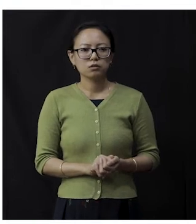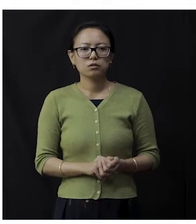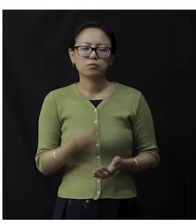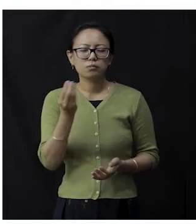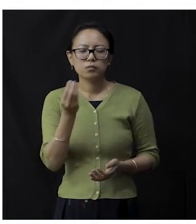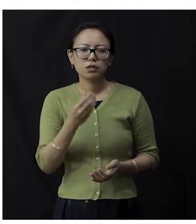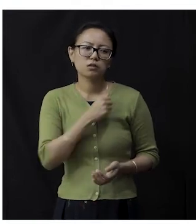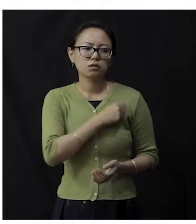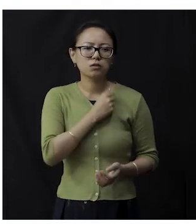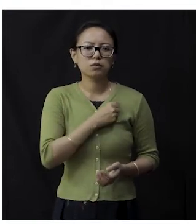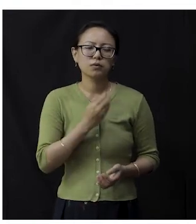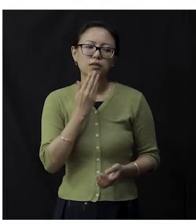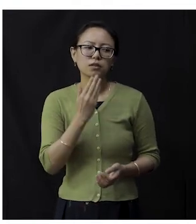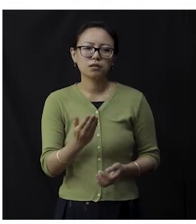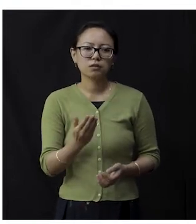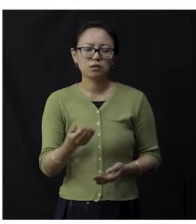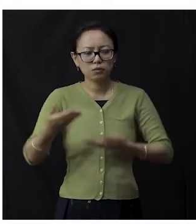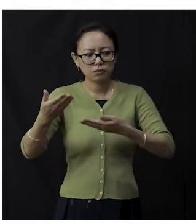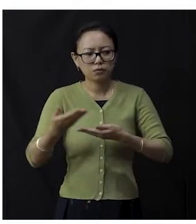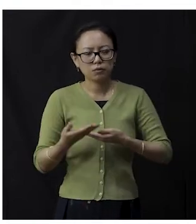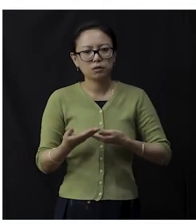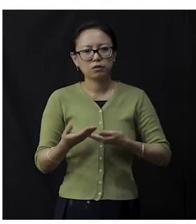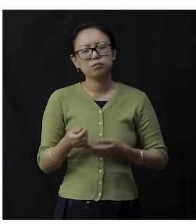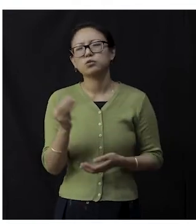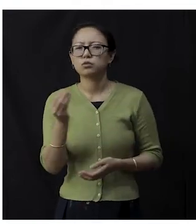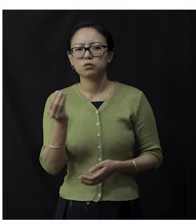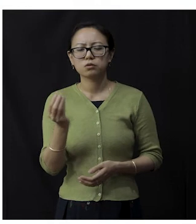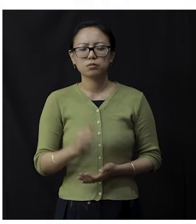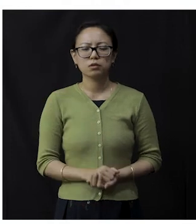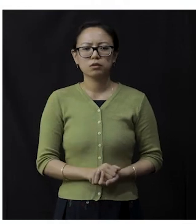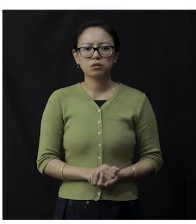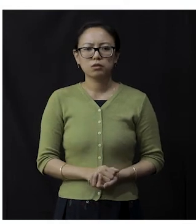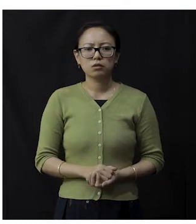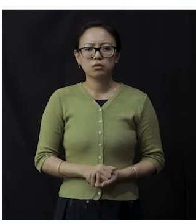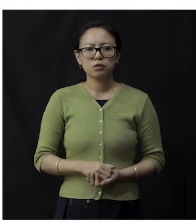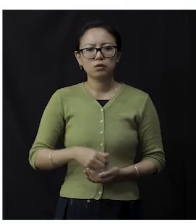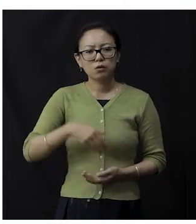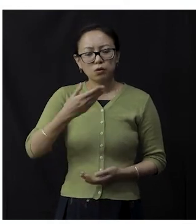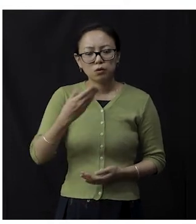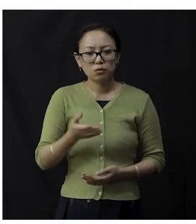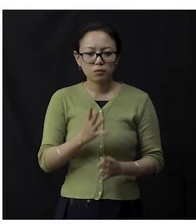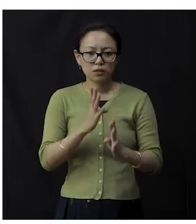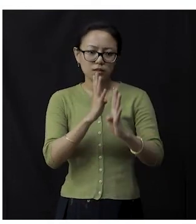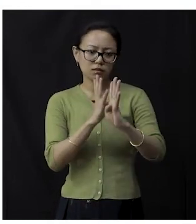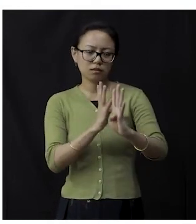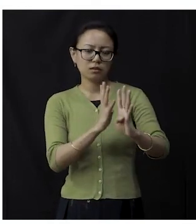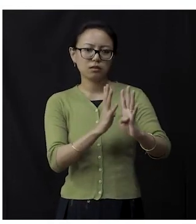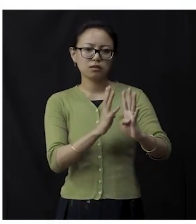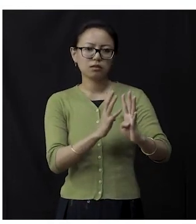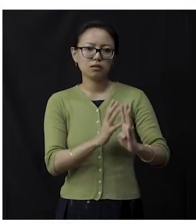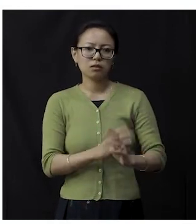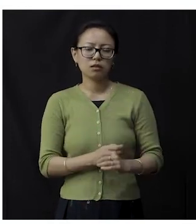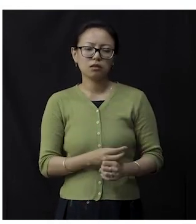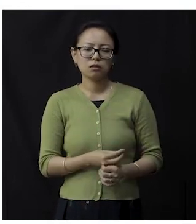sorry, thank you, you're welcome, excuse me. Always when you're standing in a line and you want to go, please